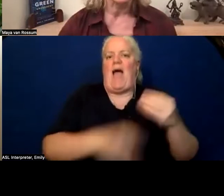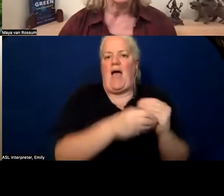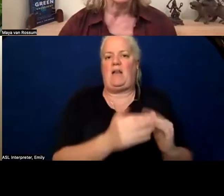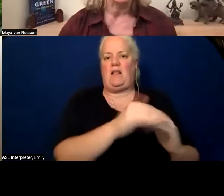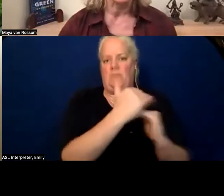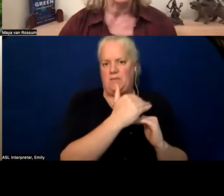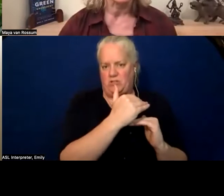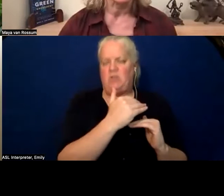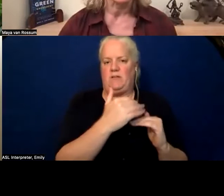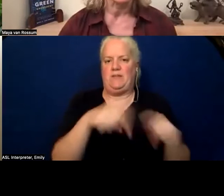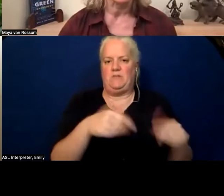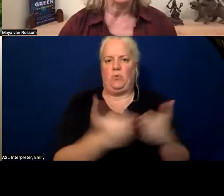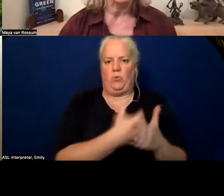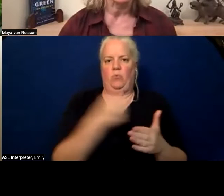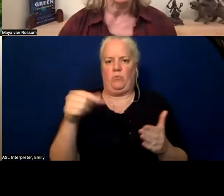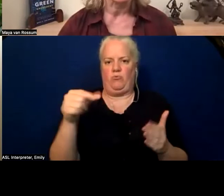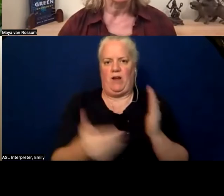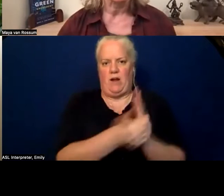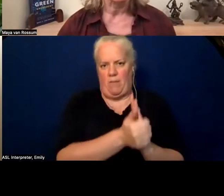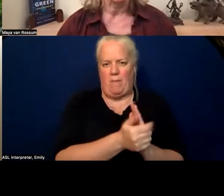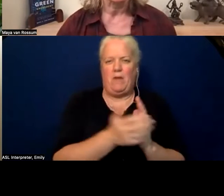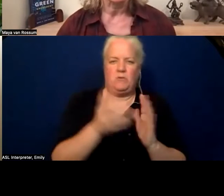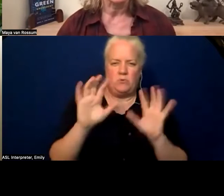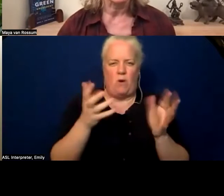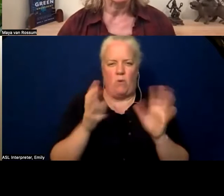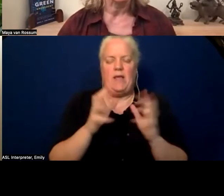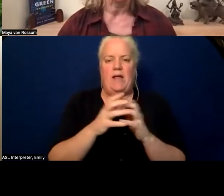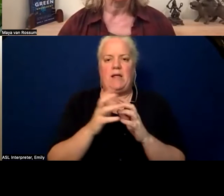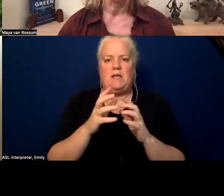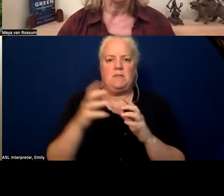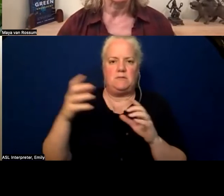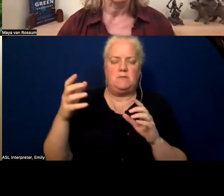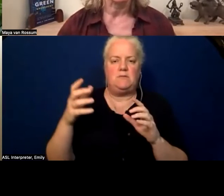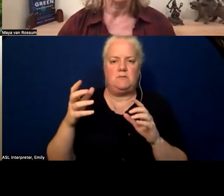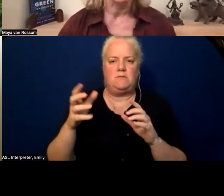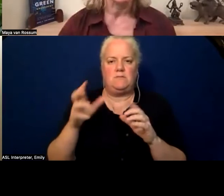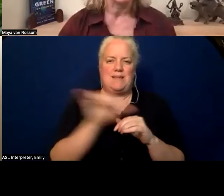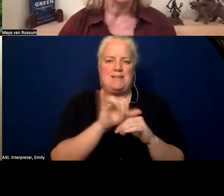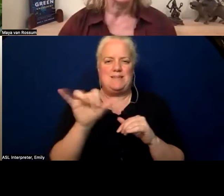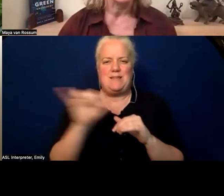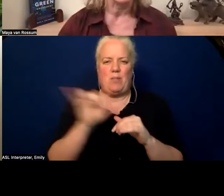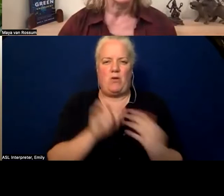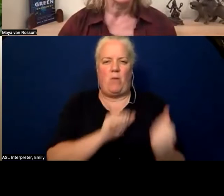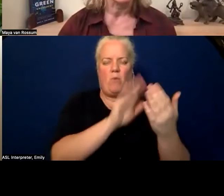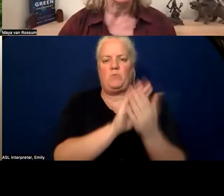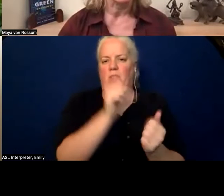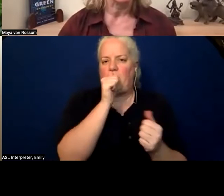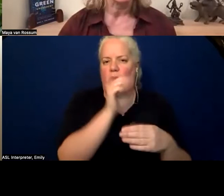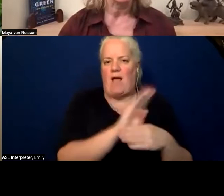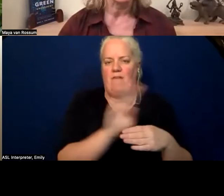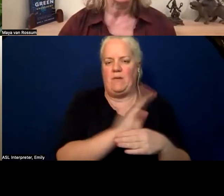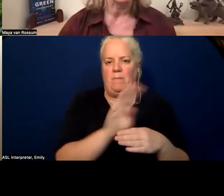with federal law, but once again, sort of like the private parties issue, I think it would be a sort of